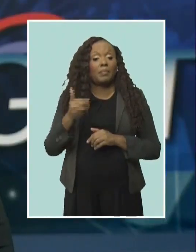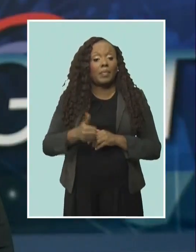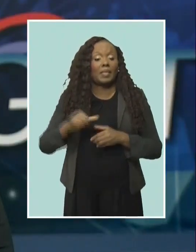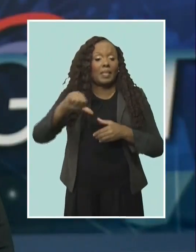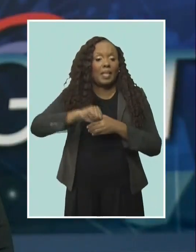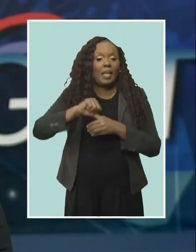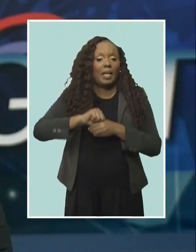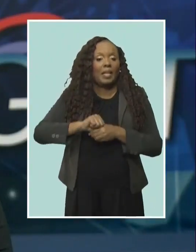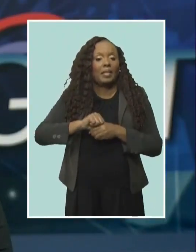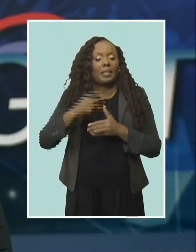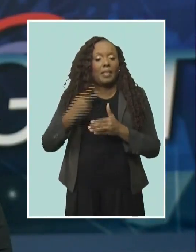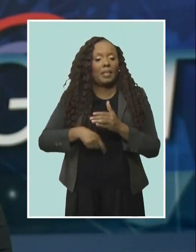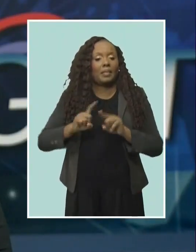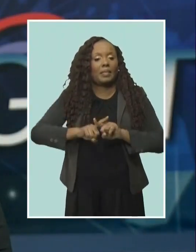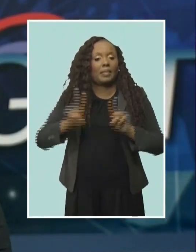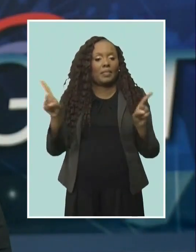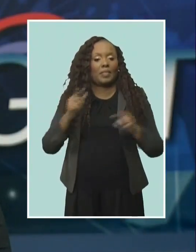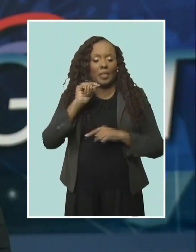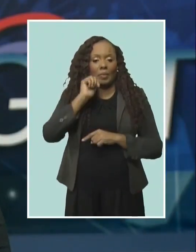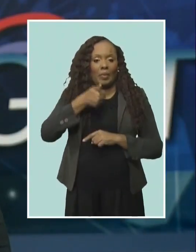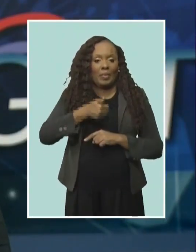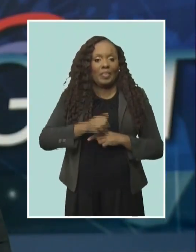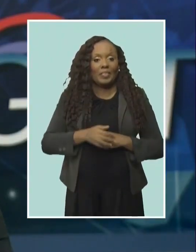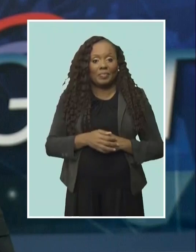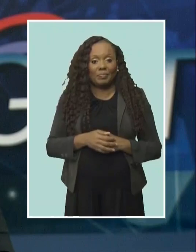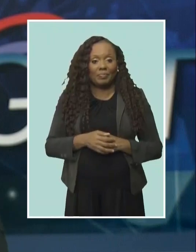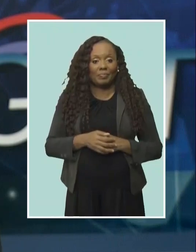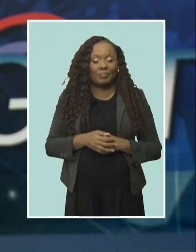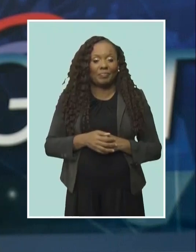up, the price at the pump will be different tomorrow.